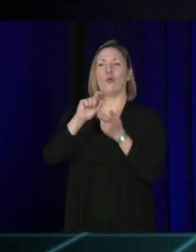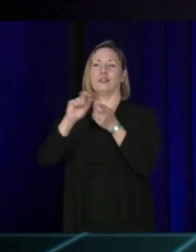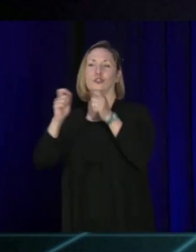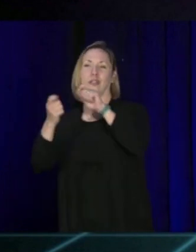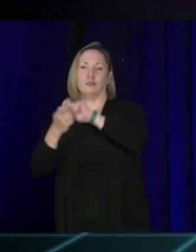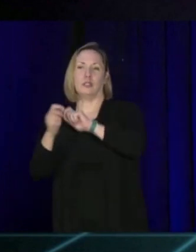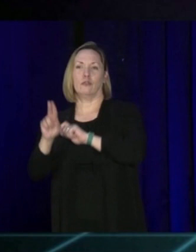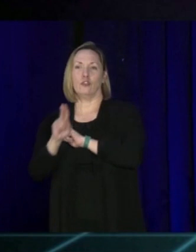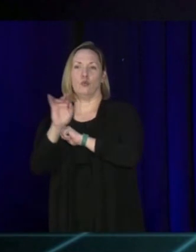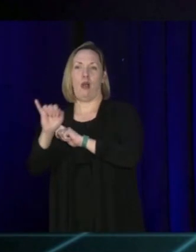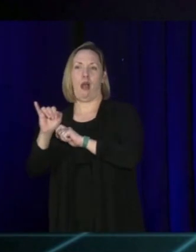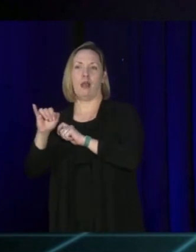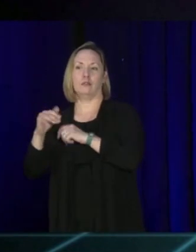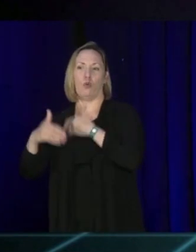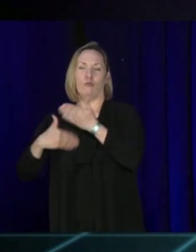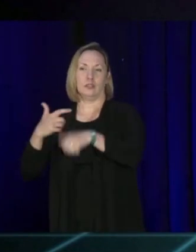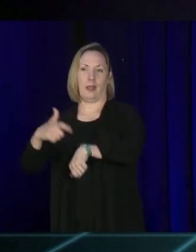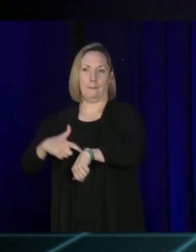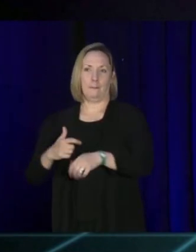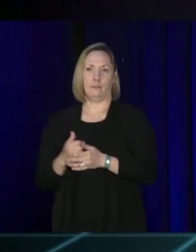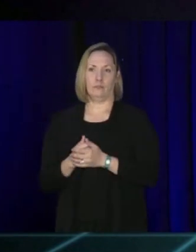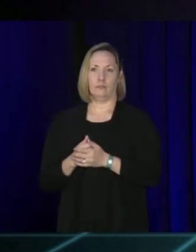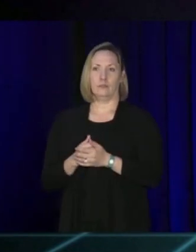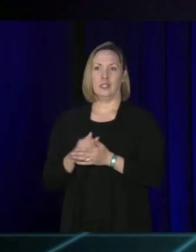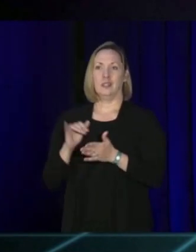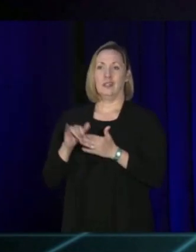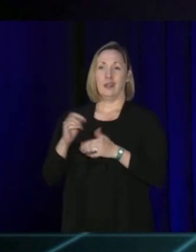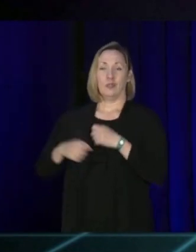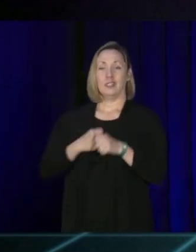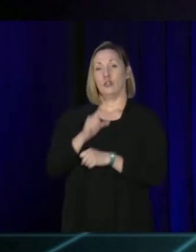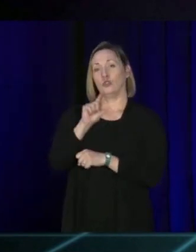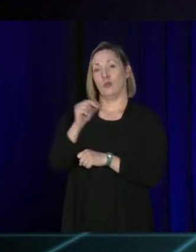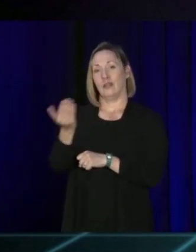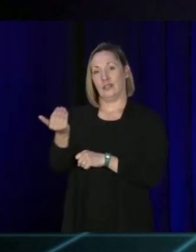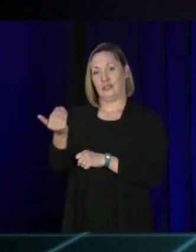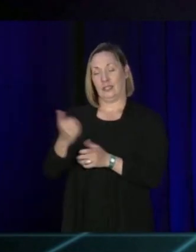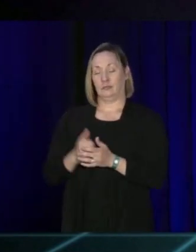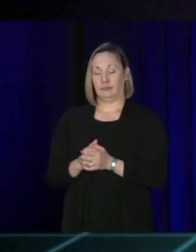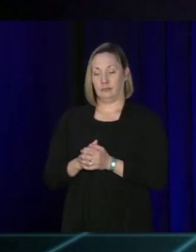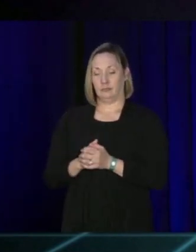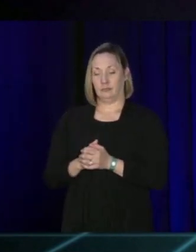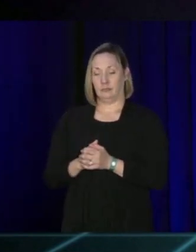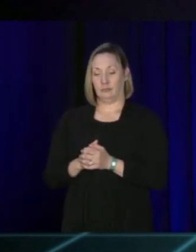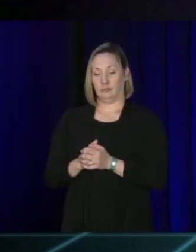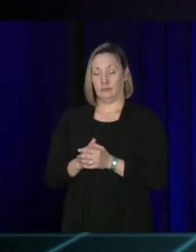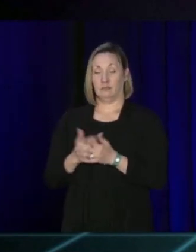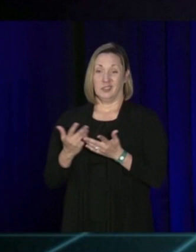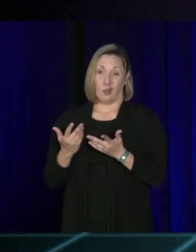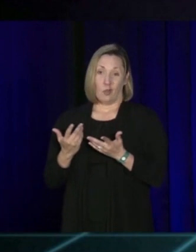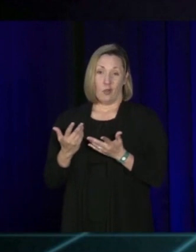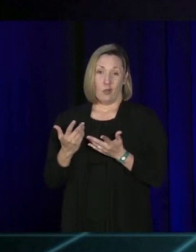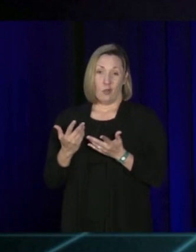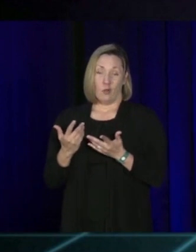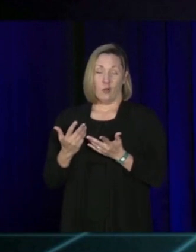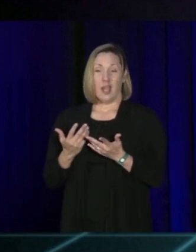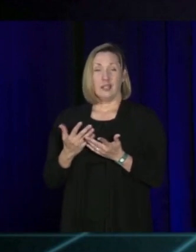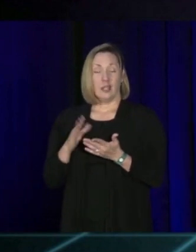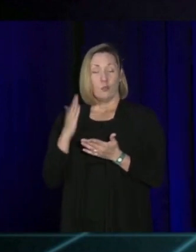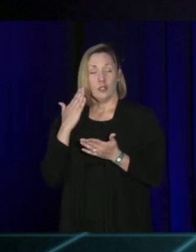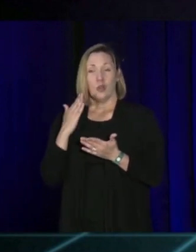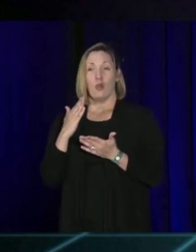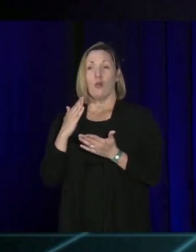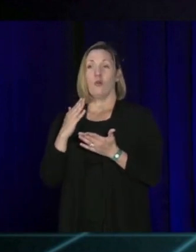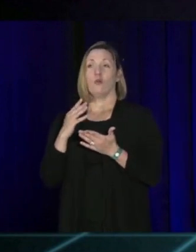time. That was 2015. And all we know is that we kind of entered this React growth